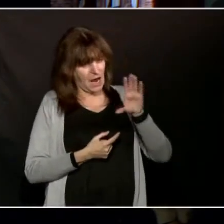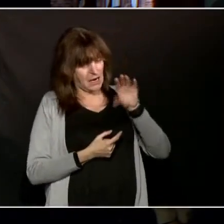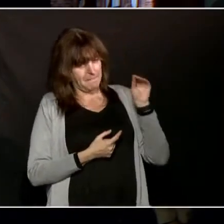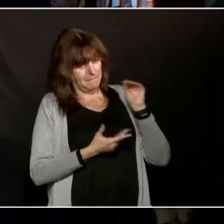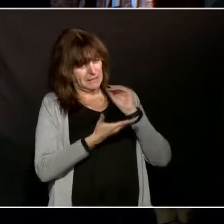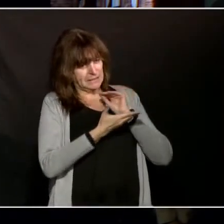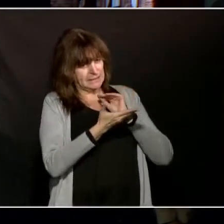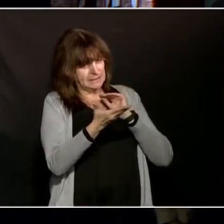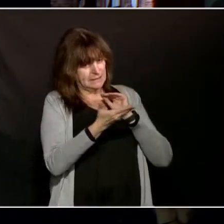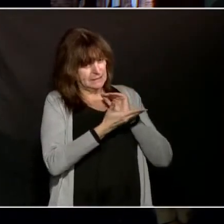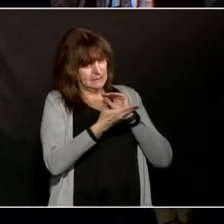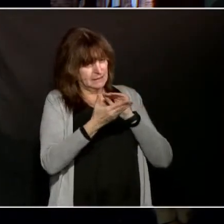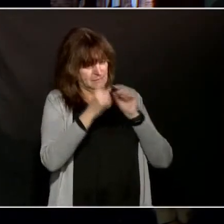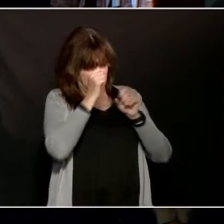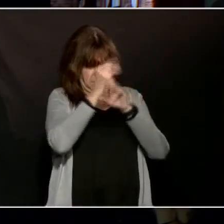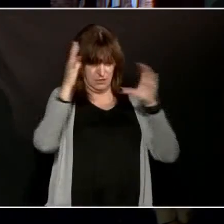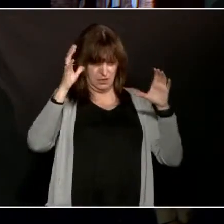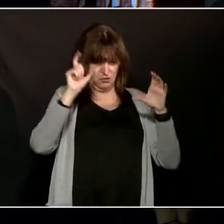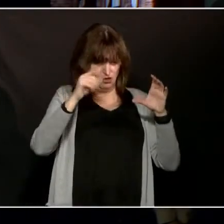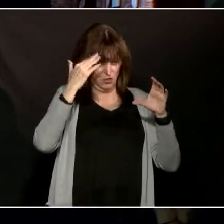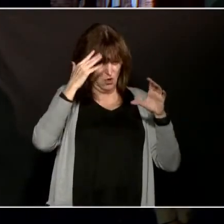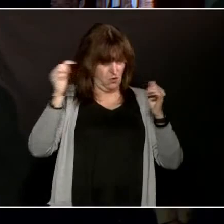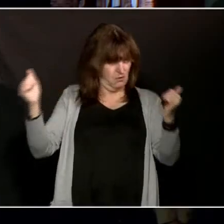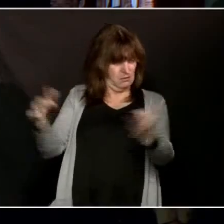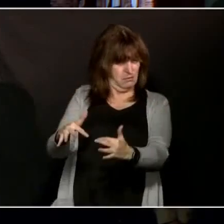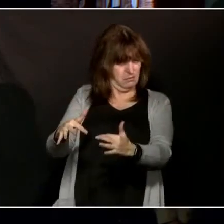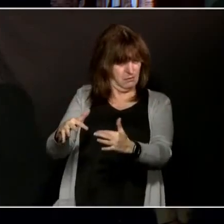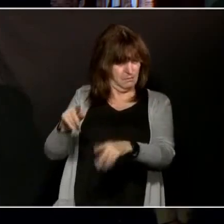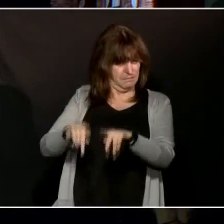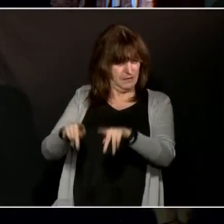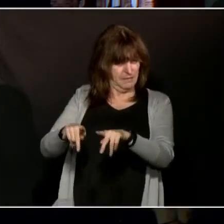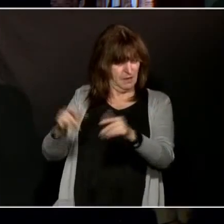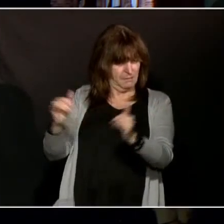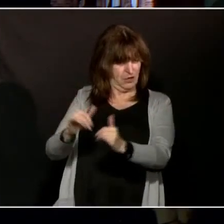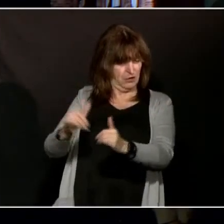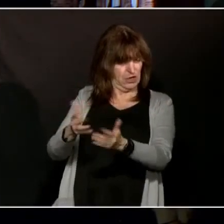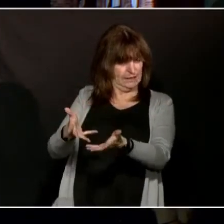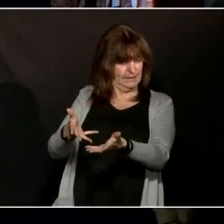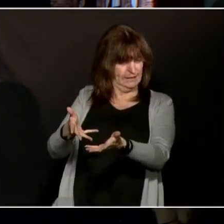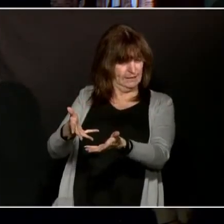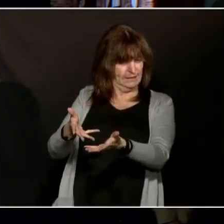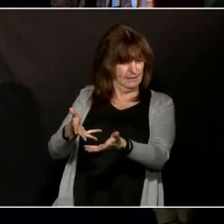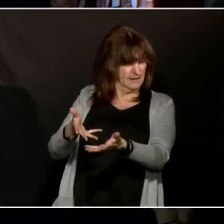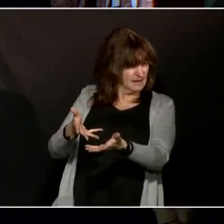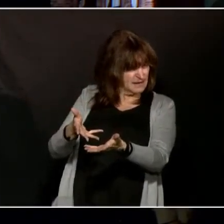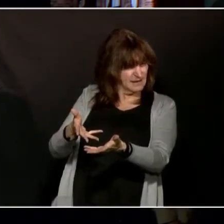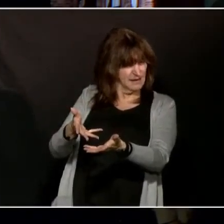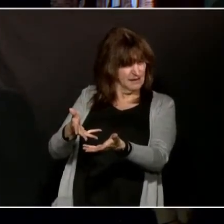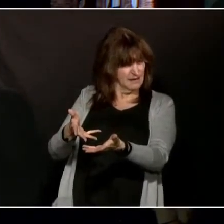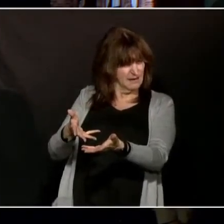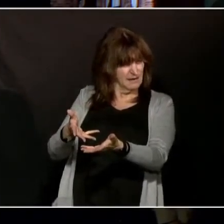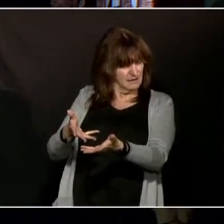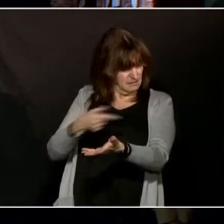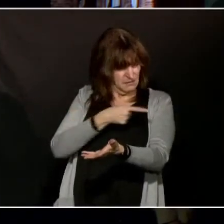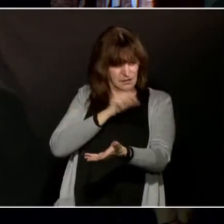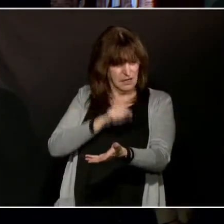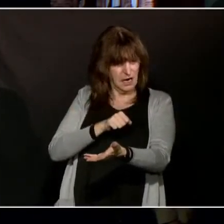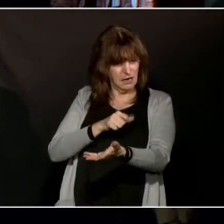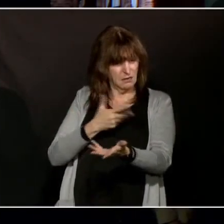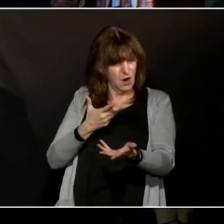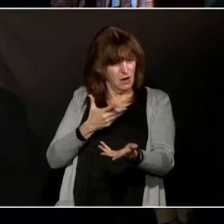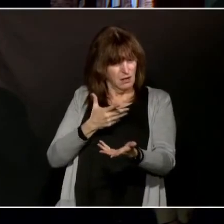be used by more than the members of a household? And is there anything that you can do to prevent that from happening?